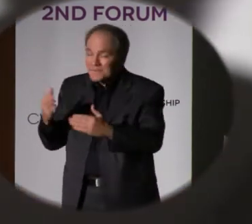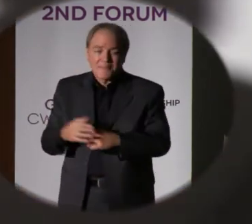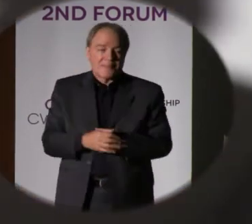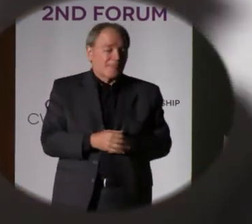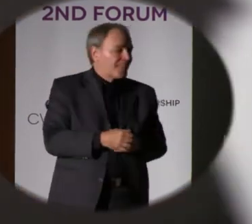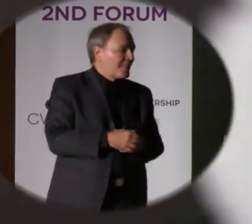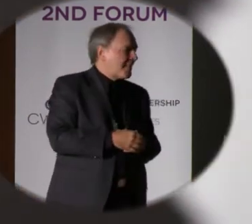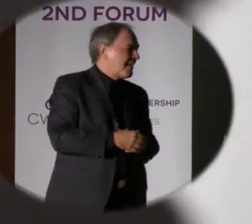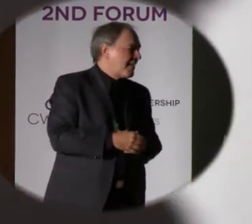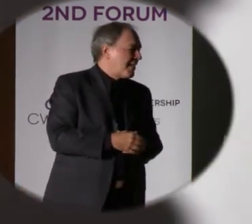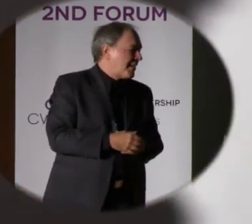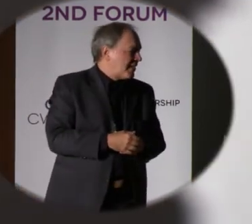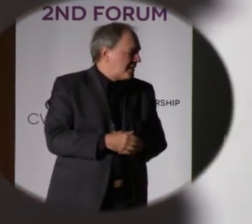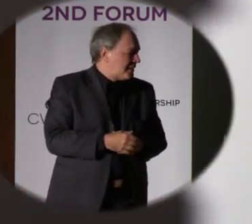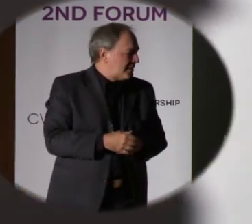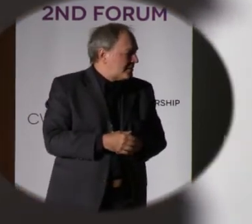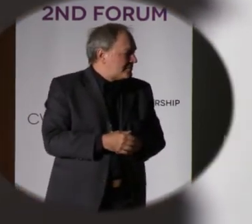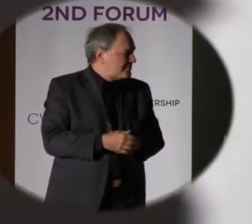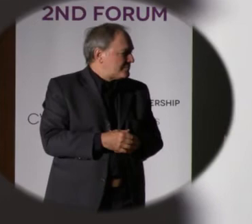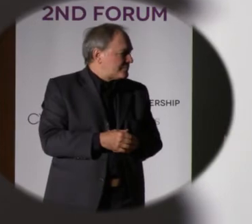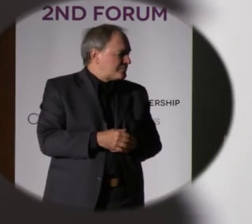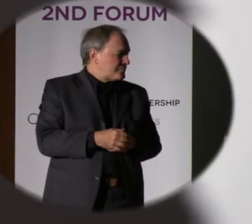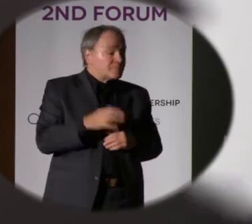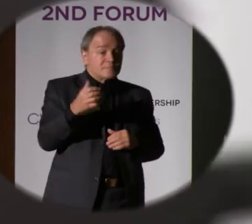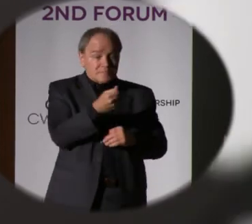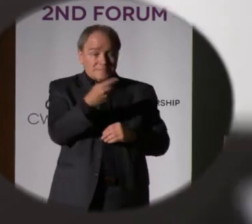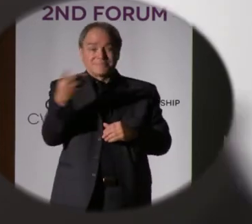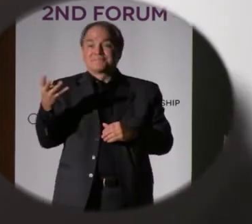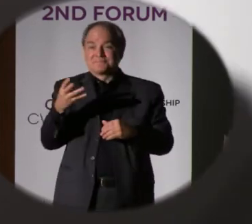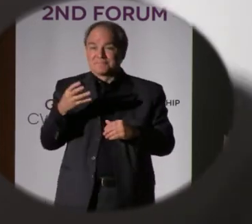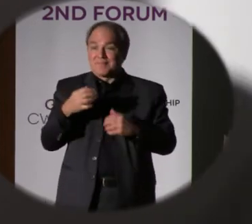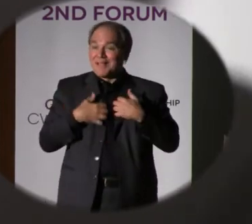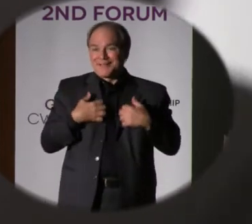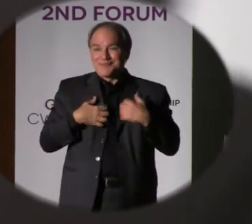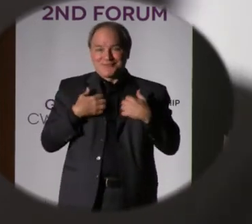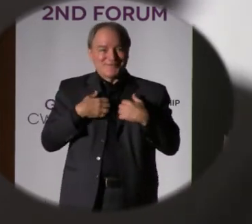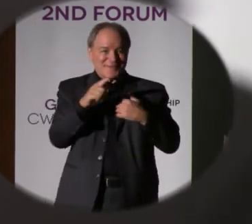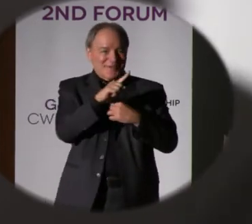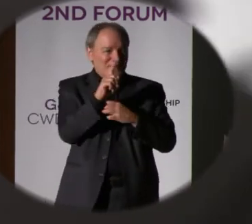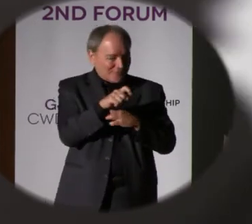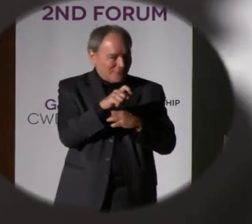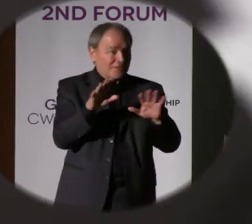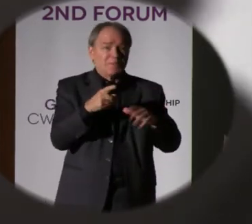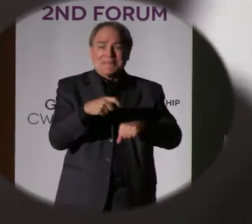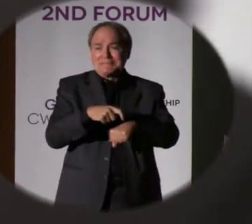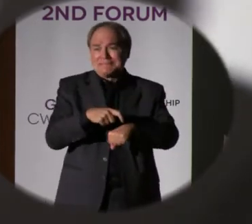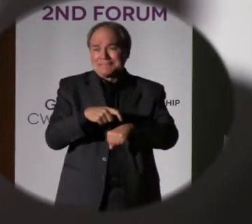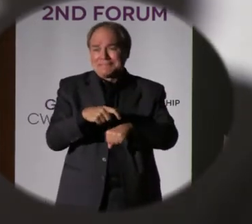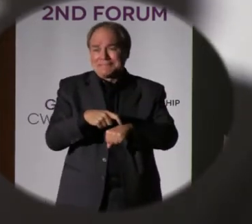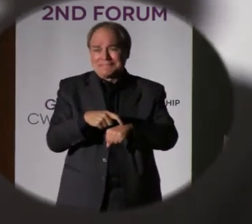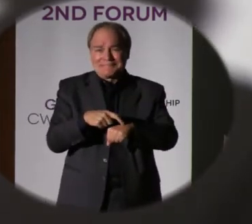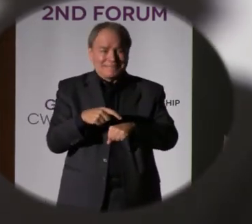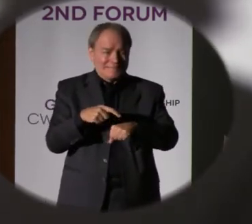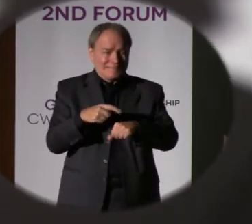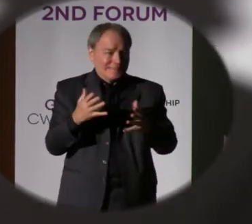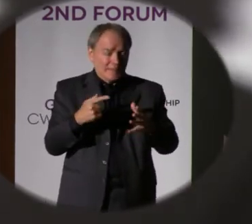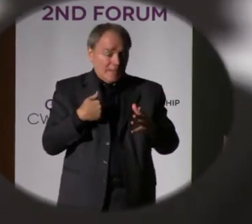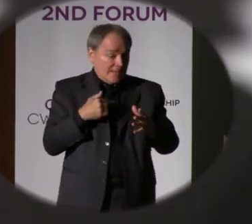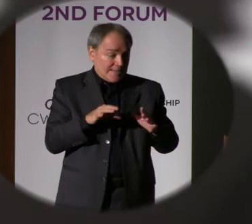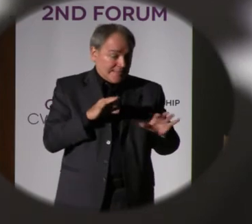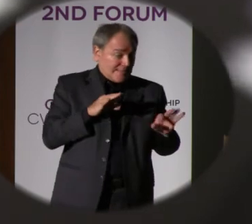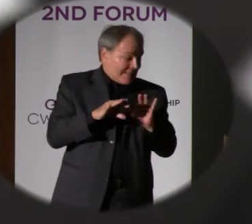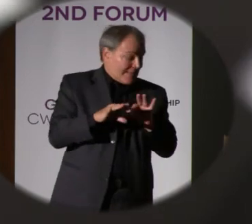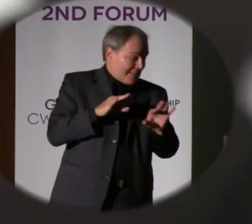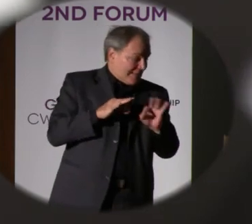Let me take, we've got actually a number of interesting questions, and regrettably our time is limited, so I'm just choosing these as they come